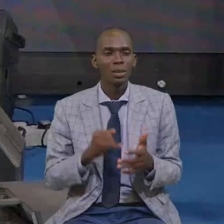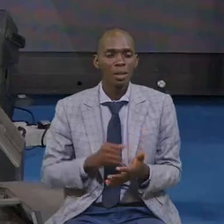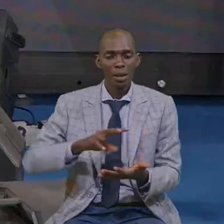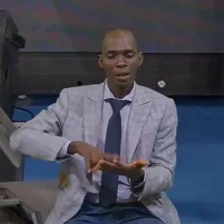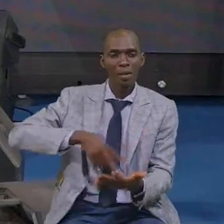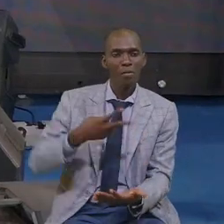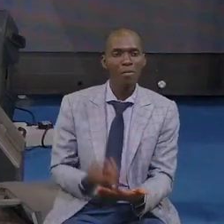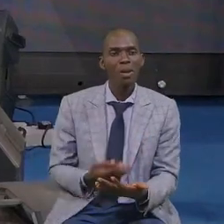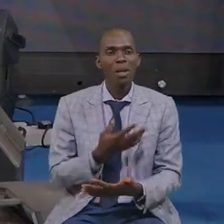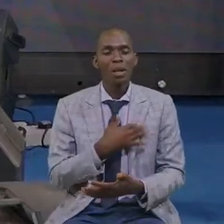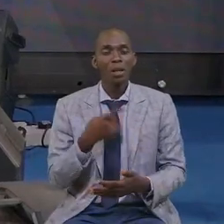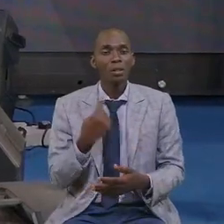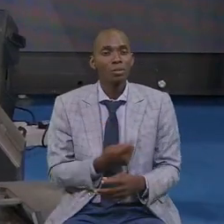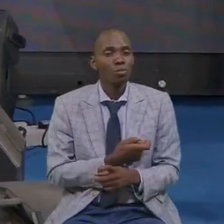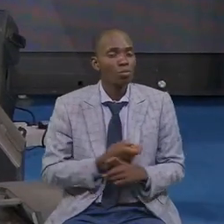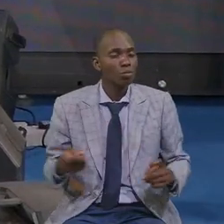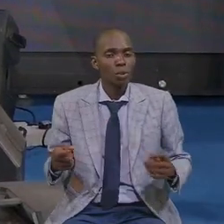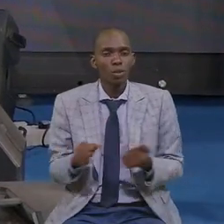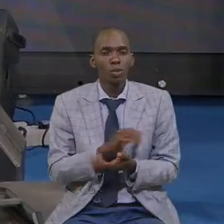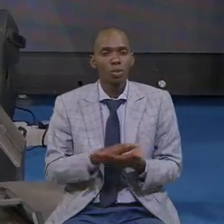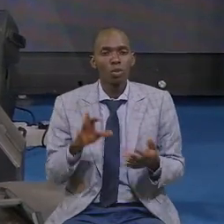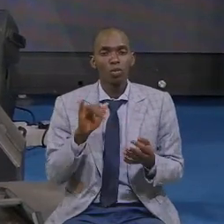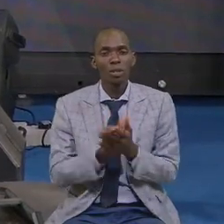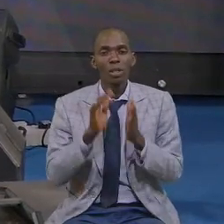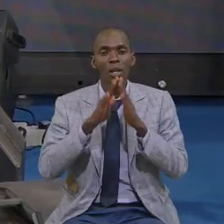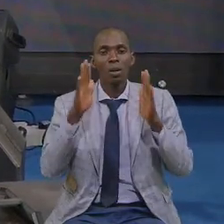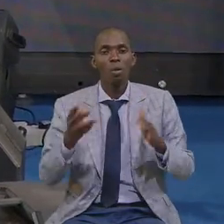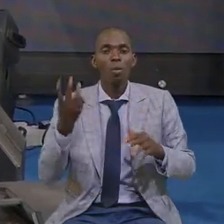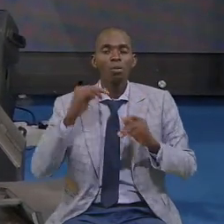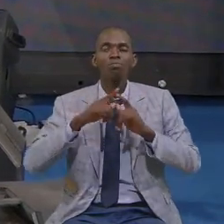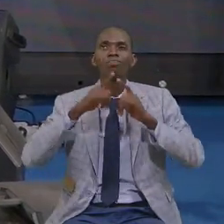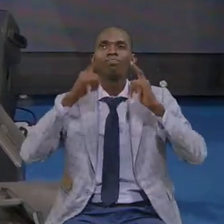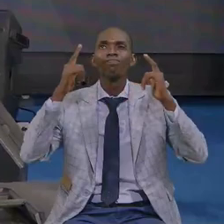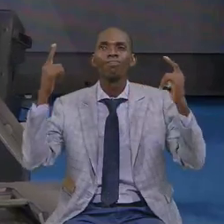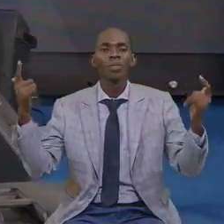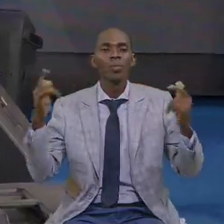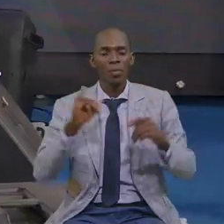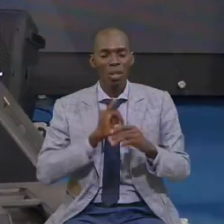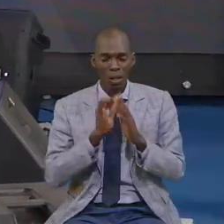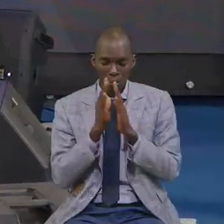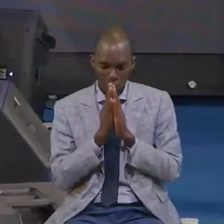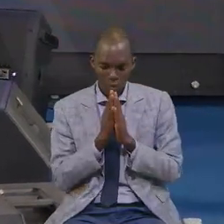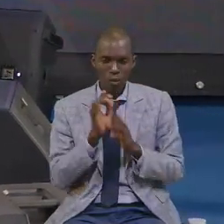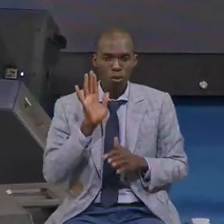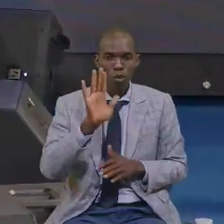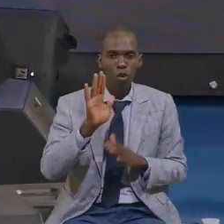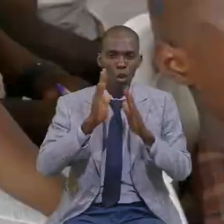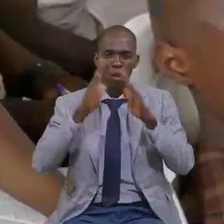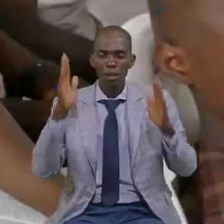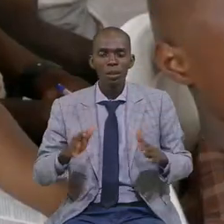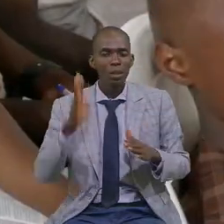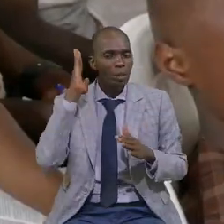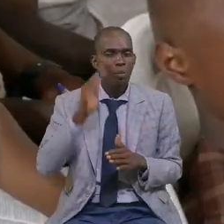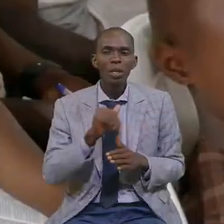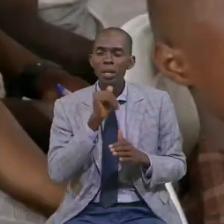the ruin of that house was great. I pray your house will not